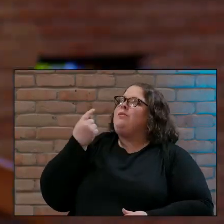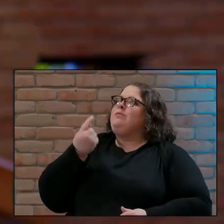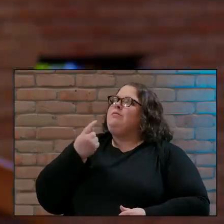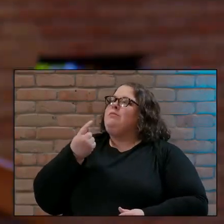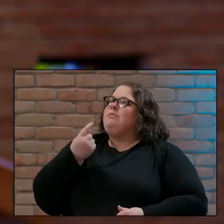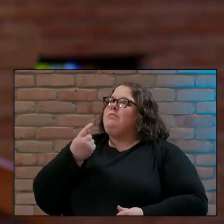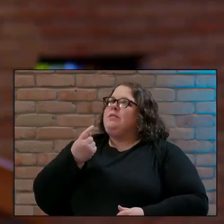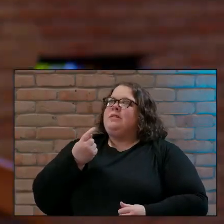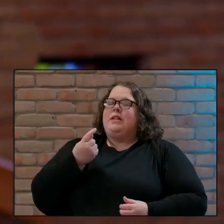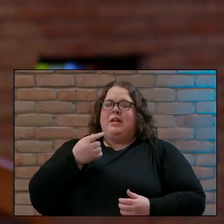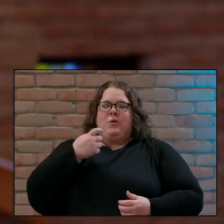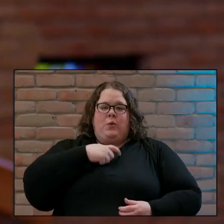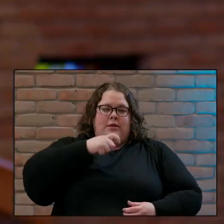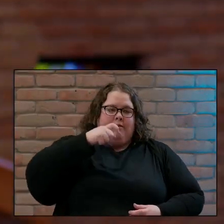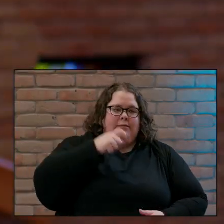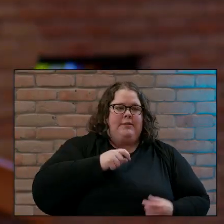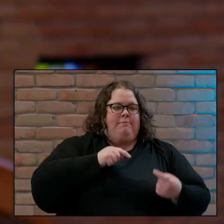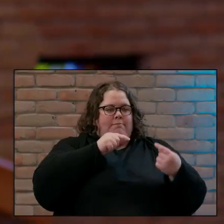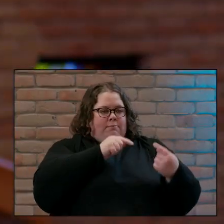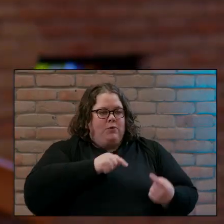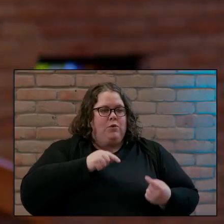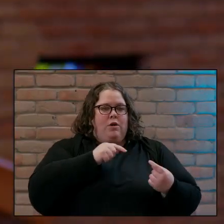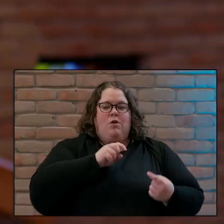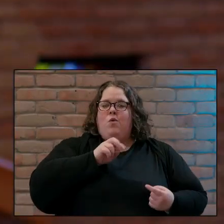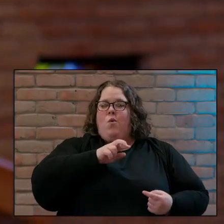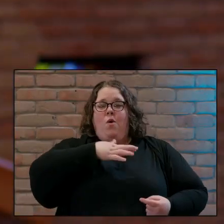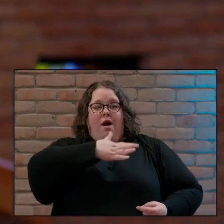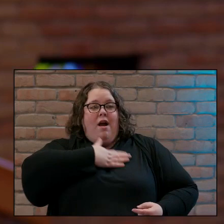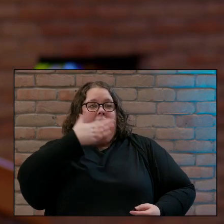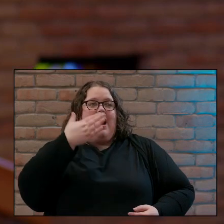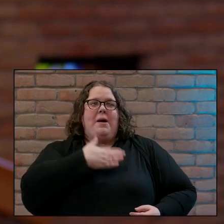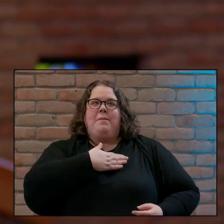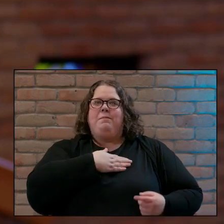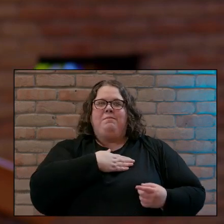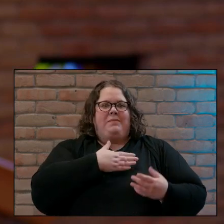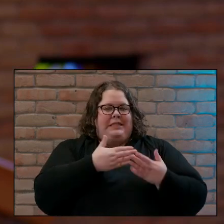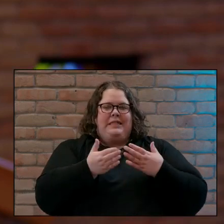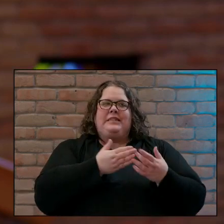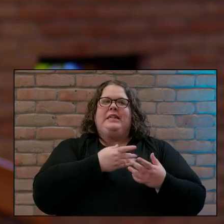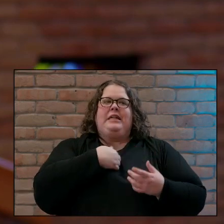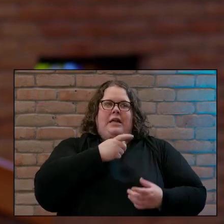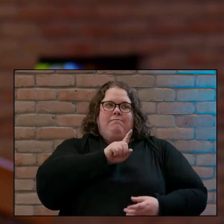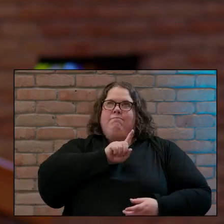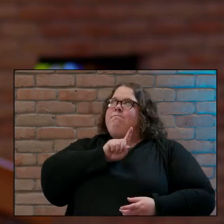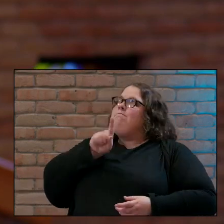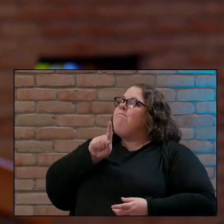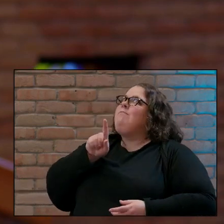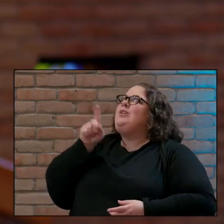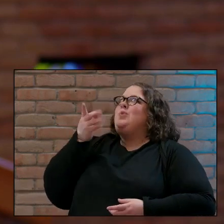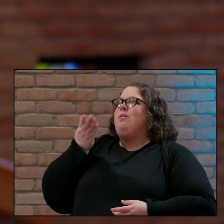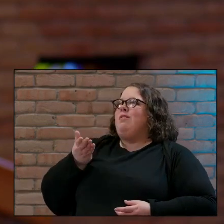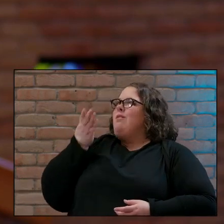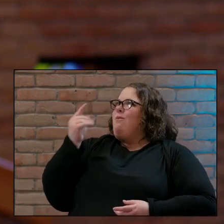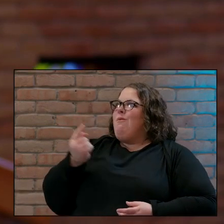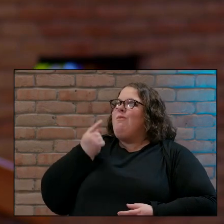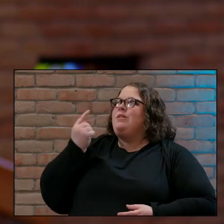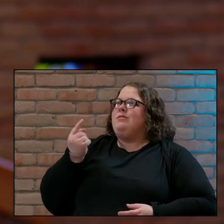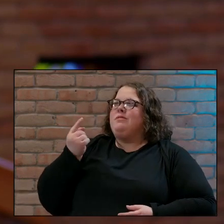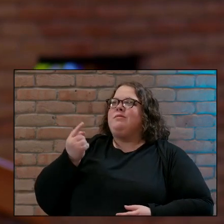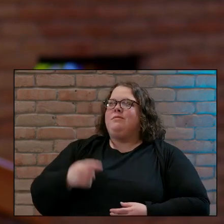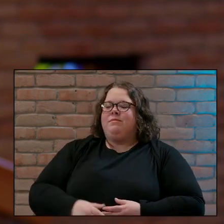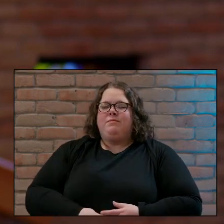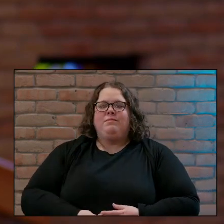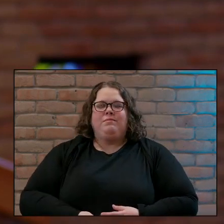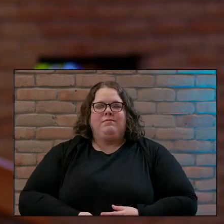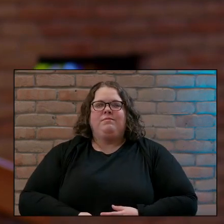turn to you in our times of joy, in our times of trial, and you are there. Lord, I pray that you